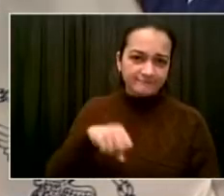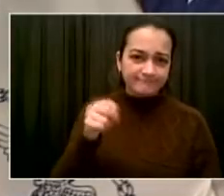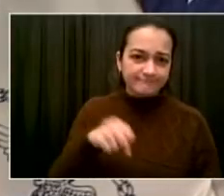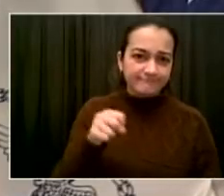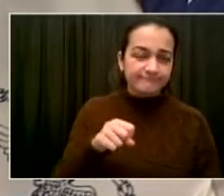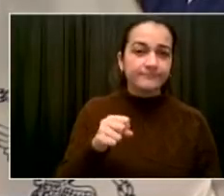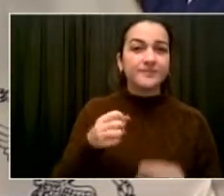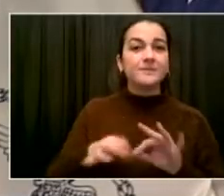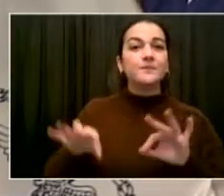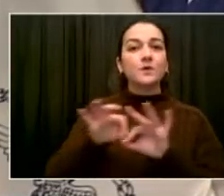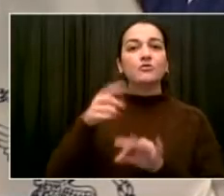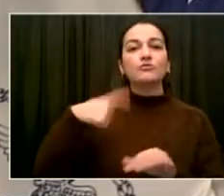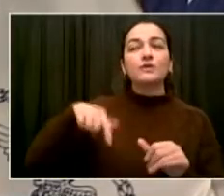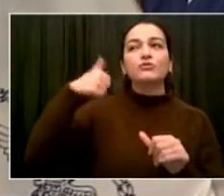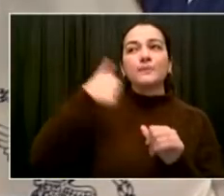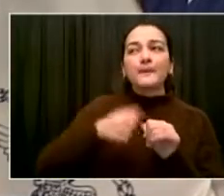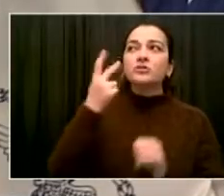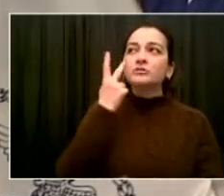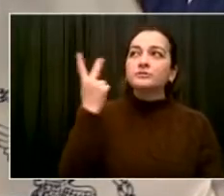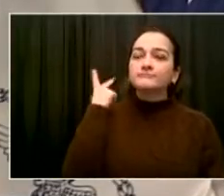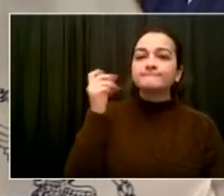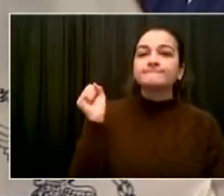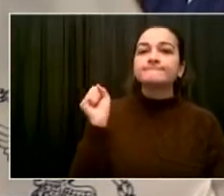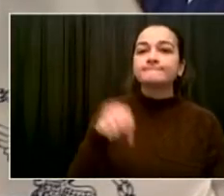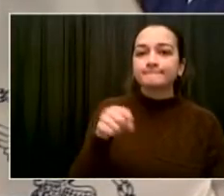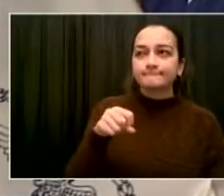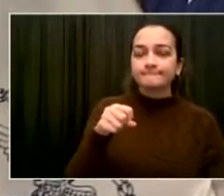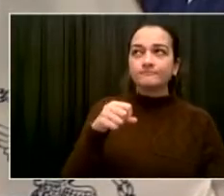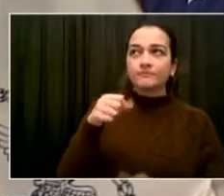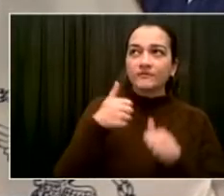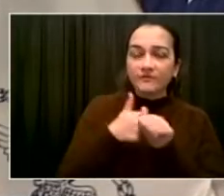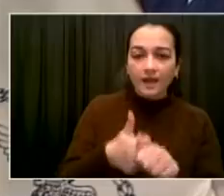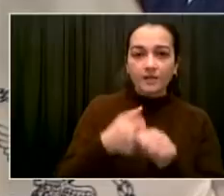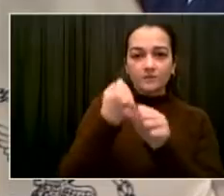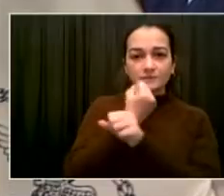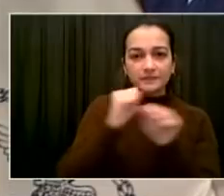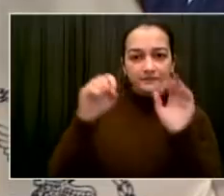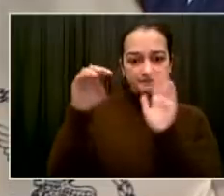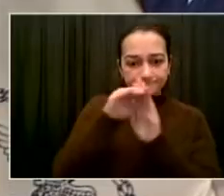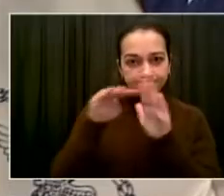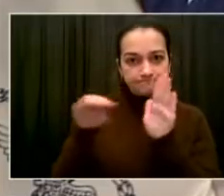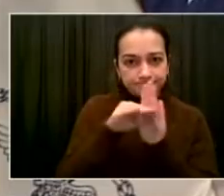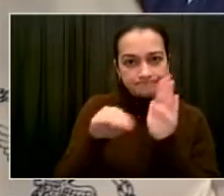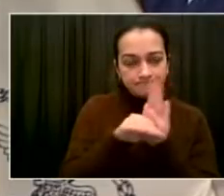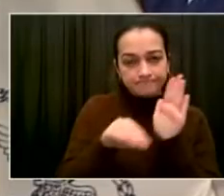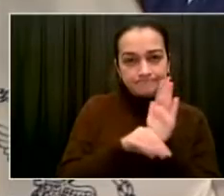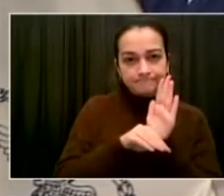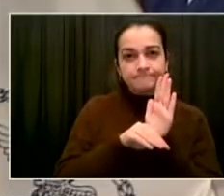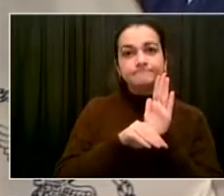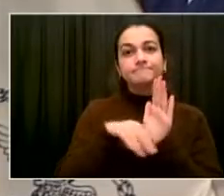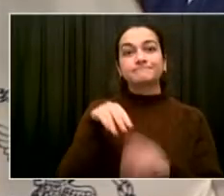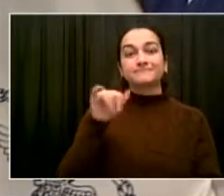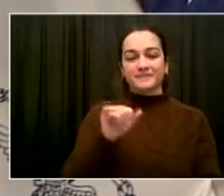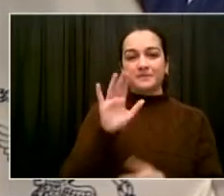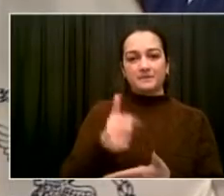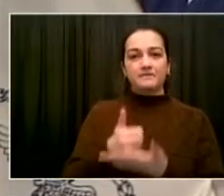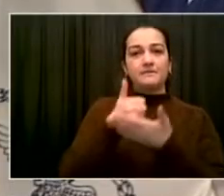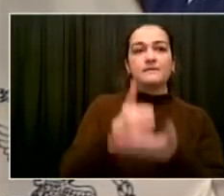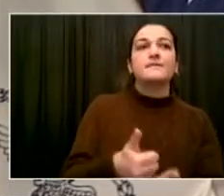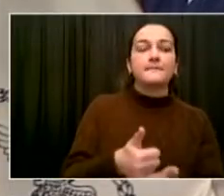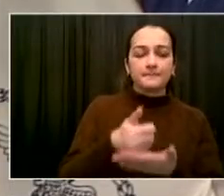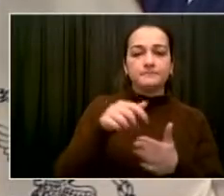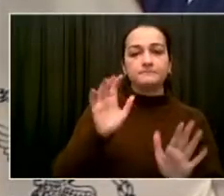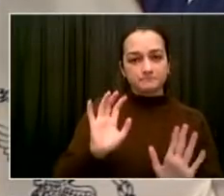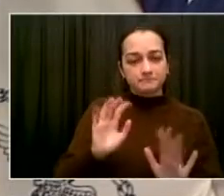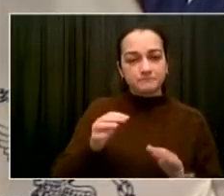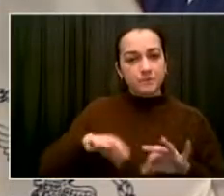to making sure kids got to these positive places, these safe places was exactly the right thing to do. It's still exactly the right thing to do.